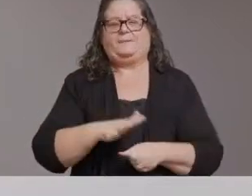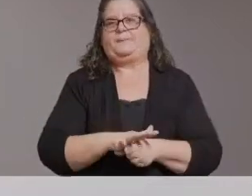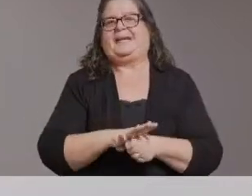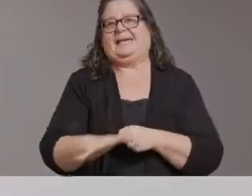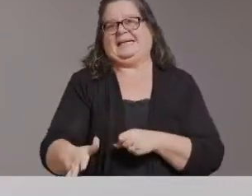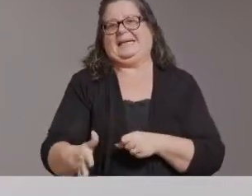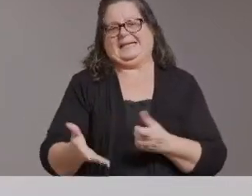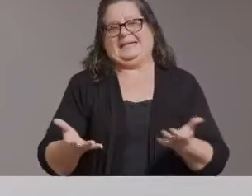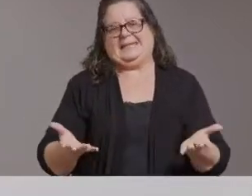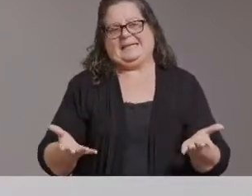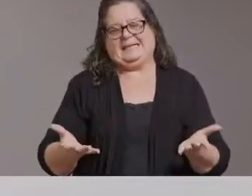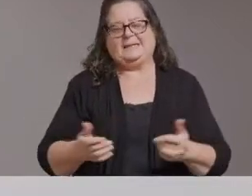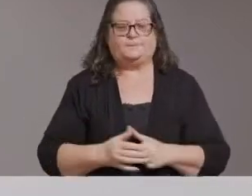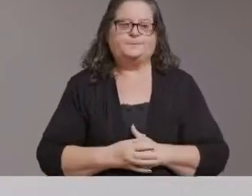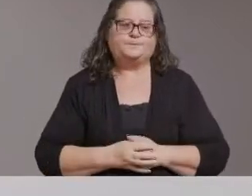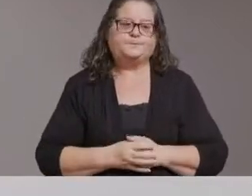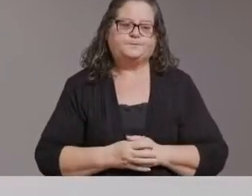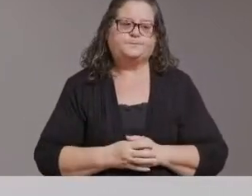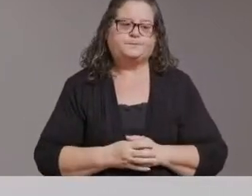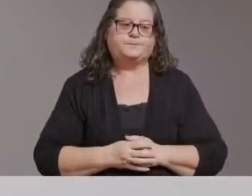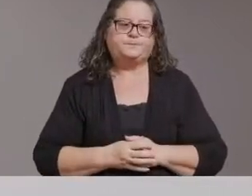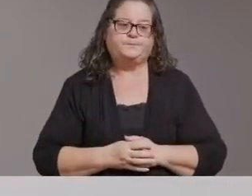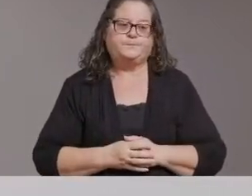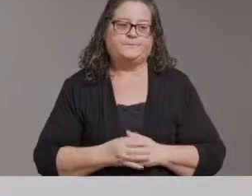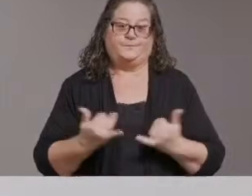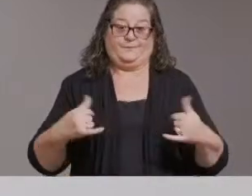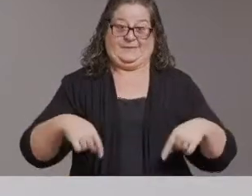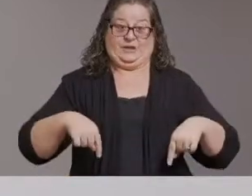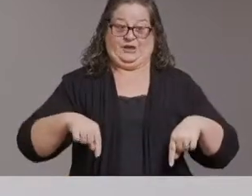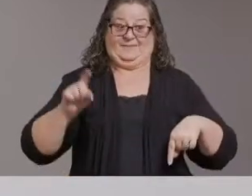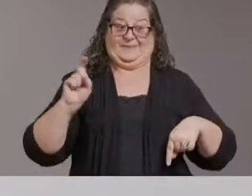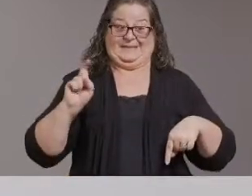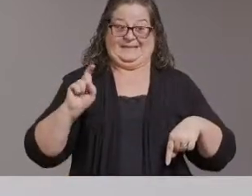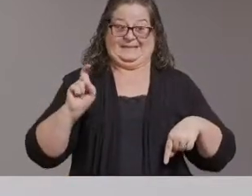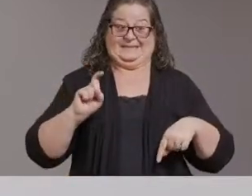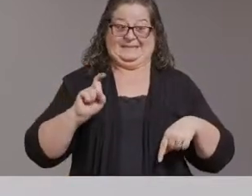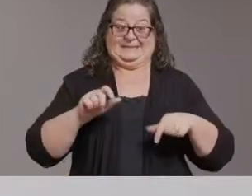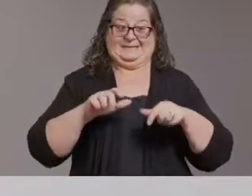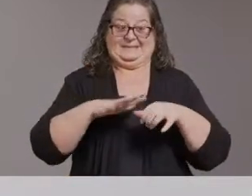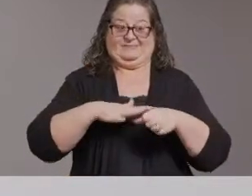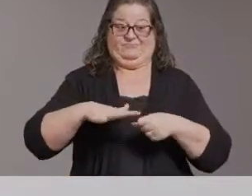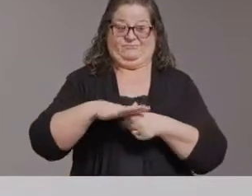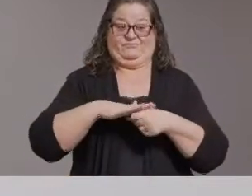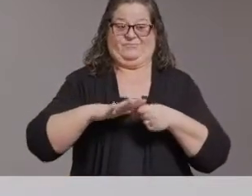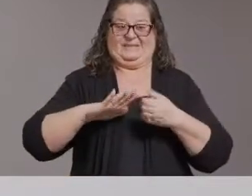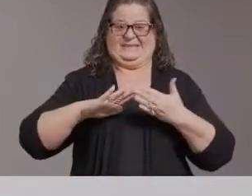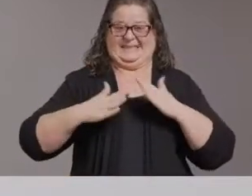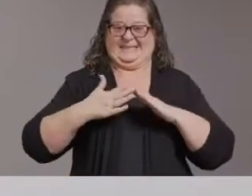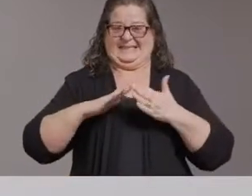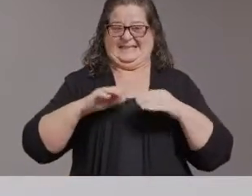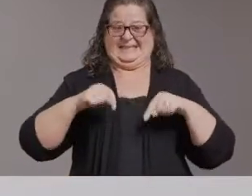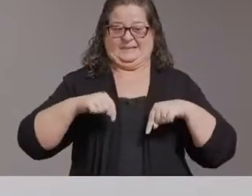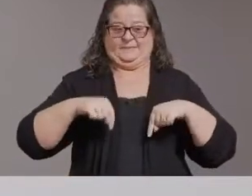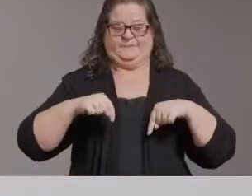market. Here in the Phoenix metropolitan area, we